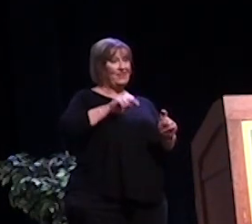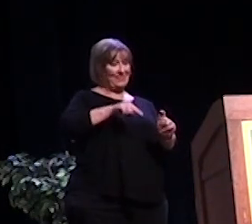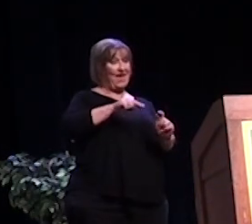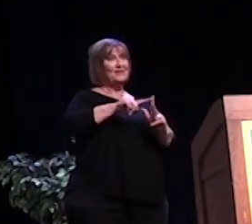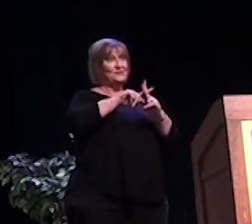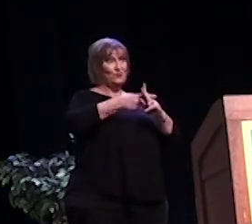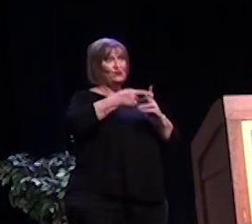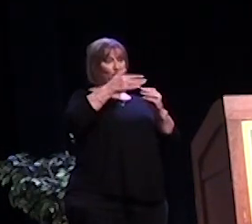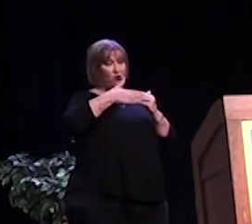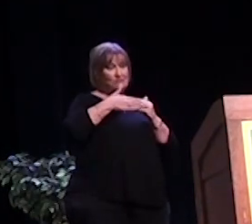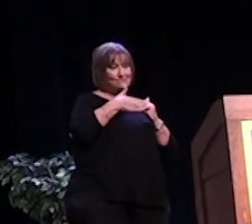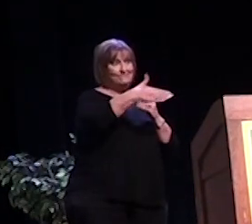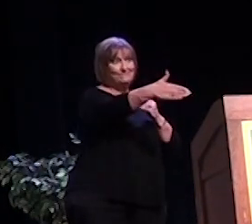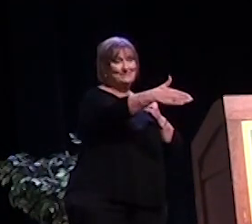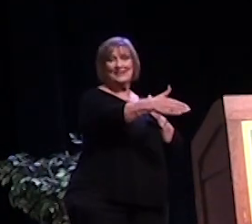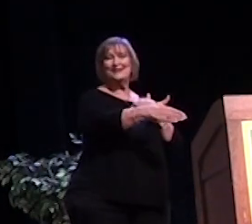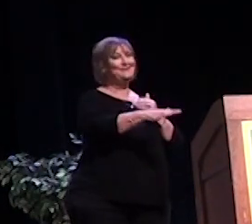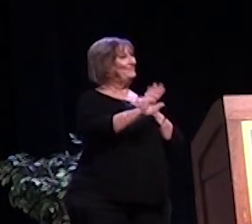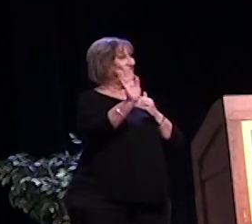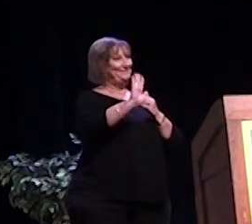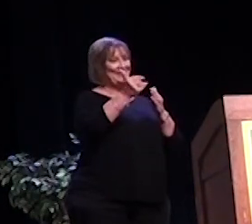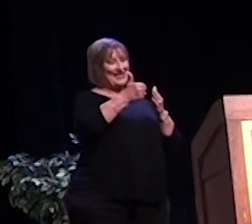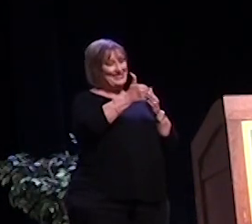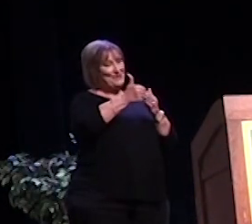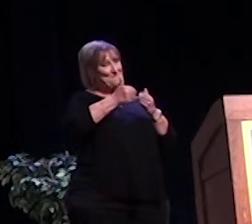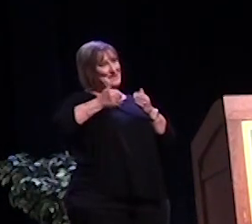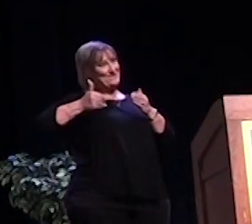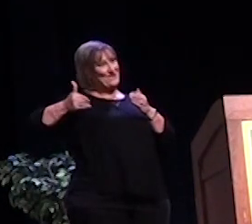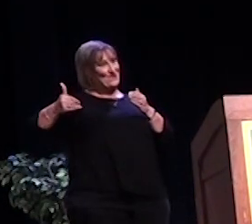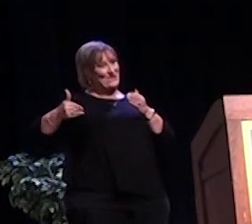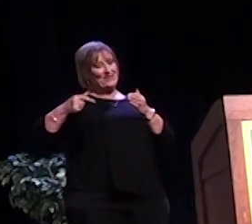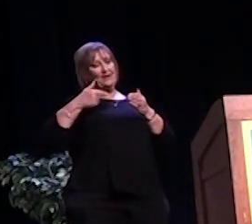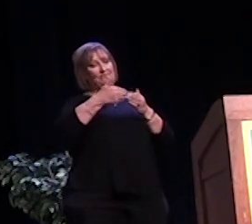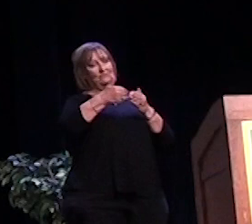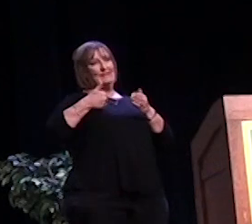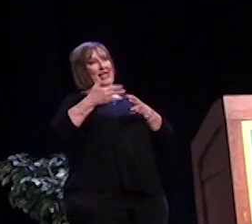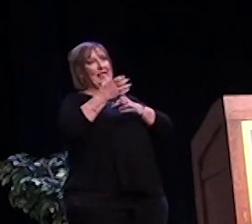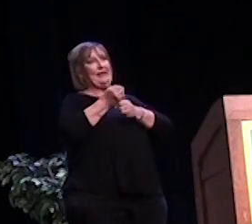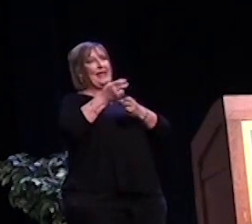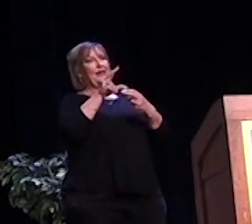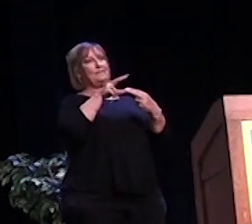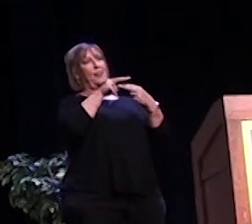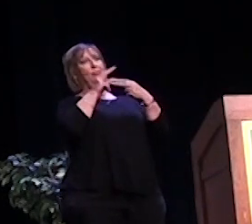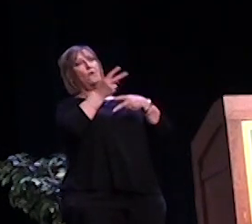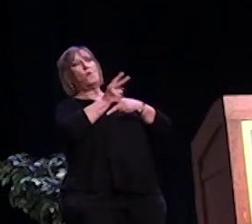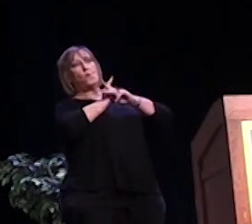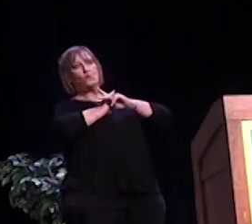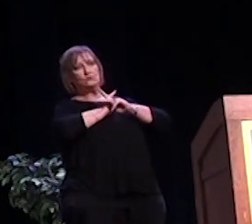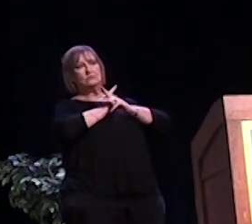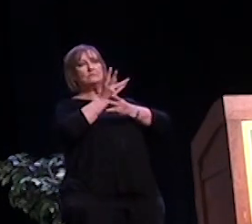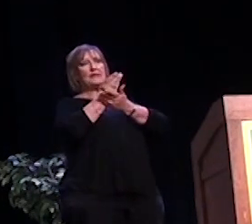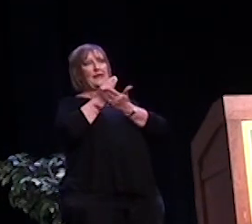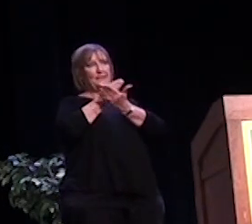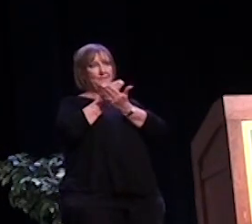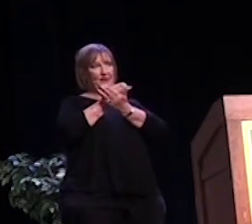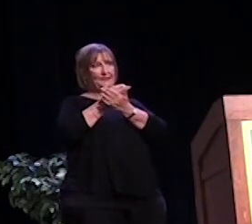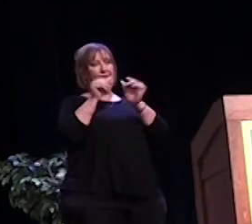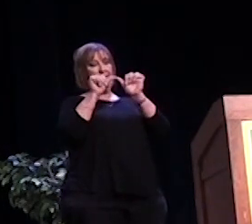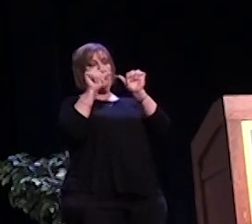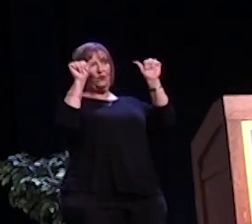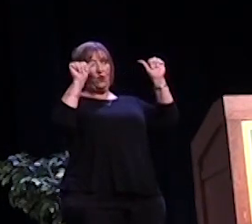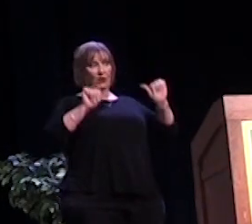to get development funding in place, to get the right development numbers on your team, and